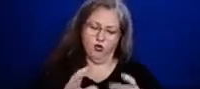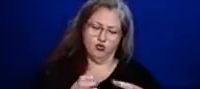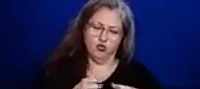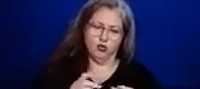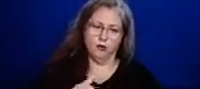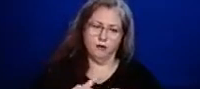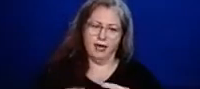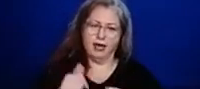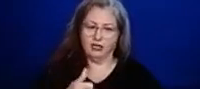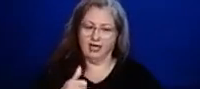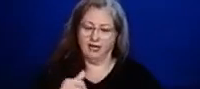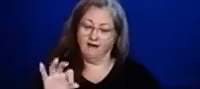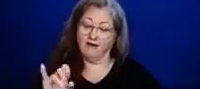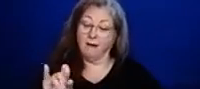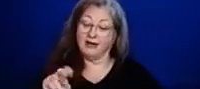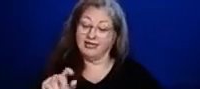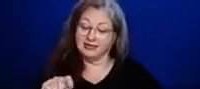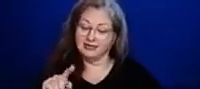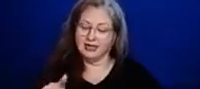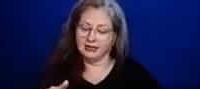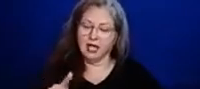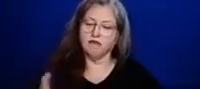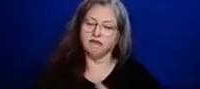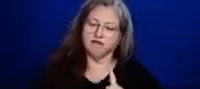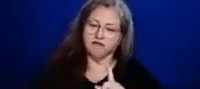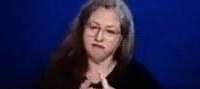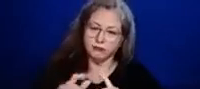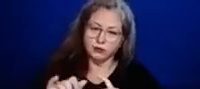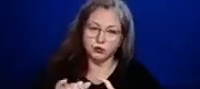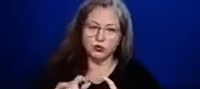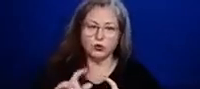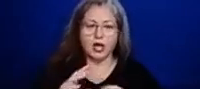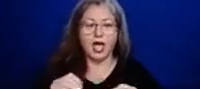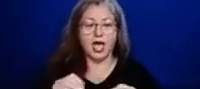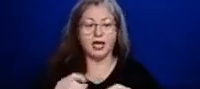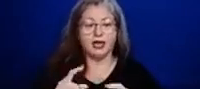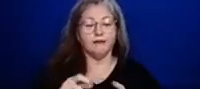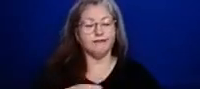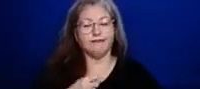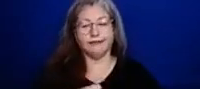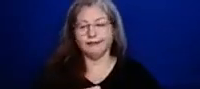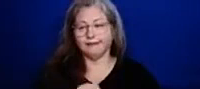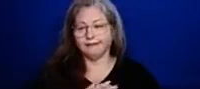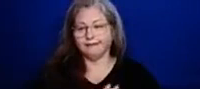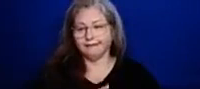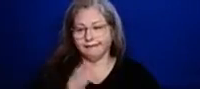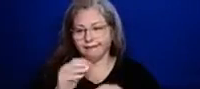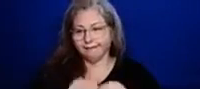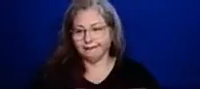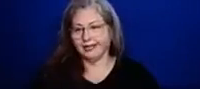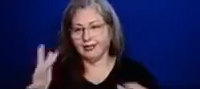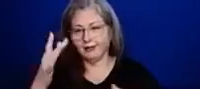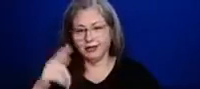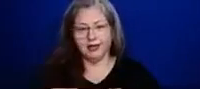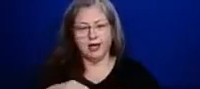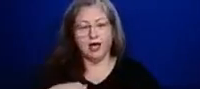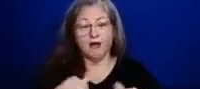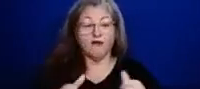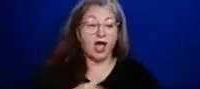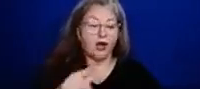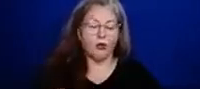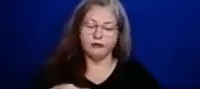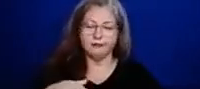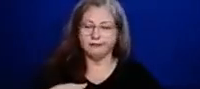were feminist approached also. But then the pandemic came and we couldn't do the follow-up,